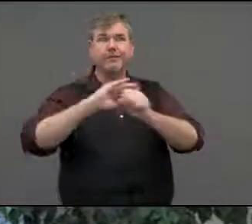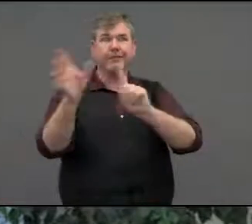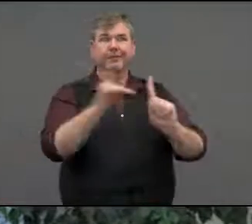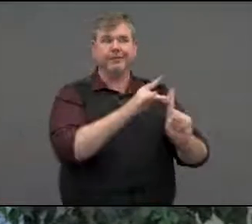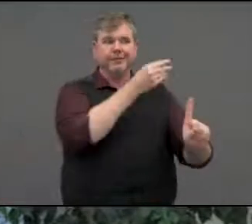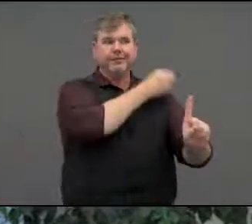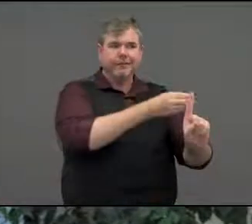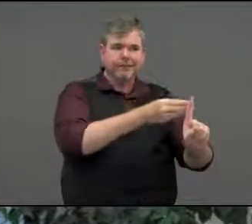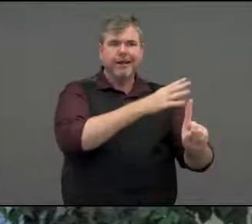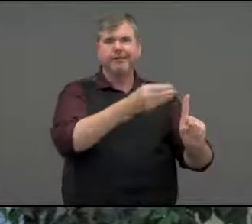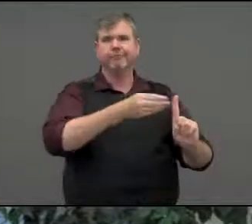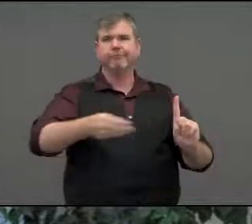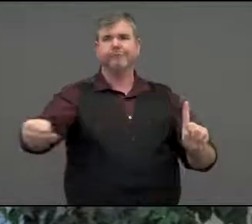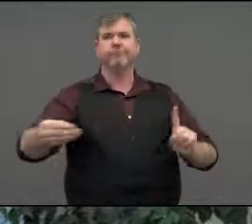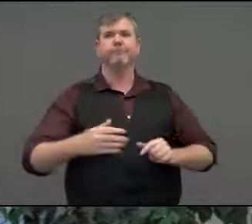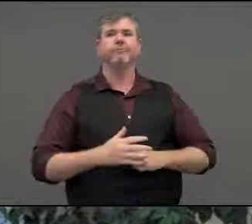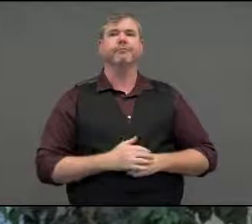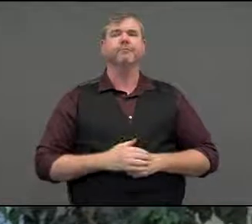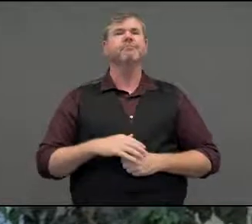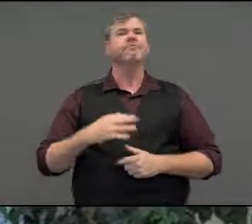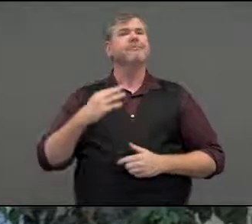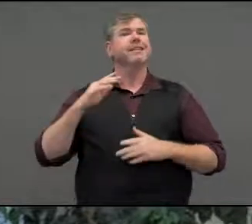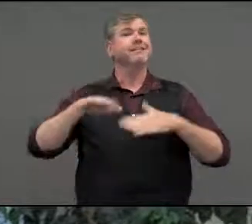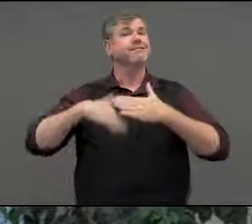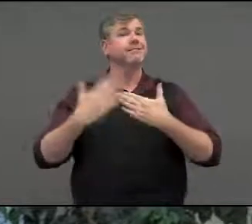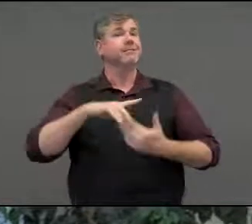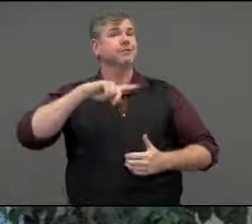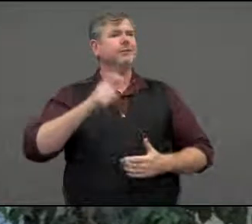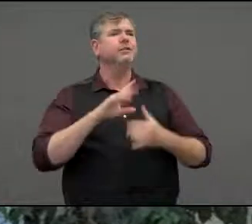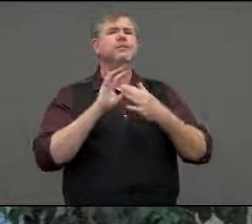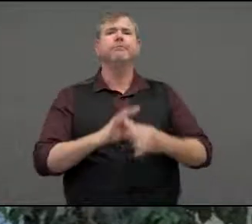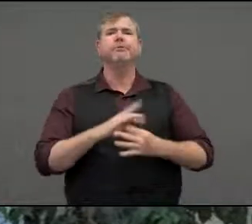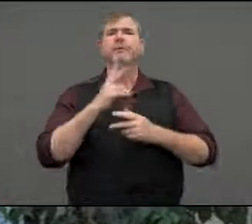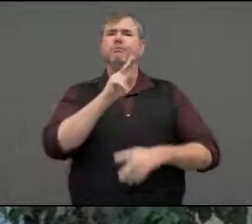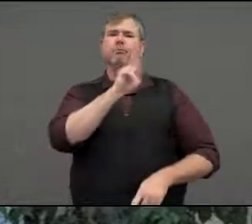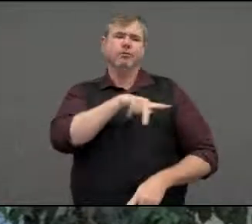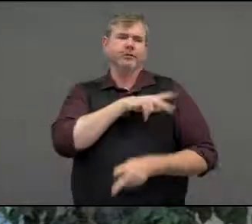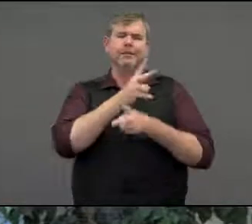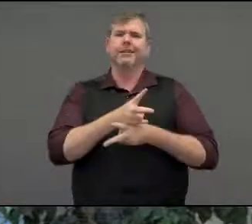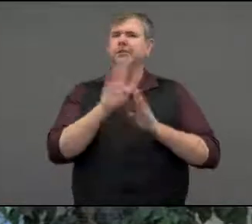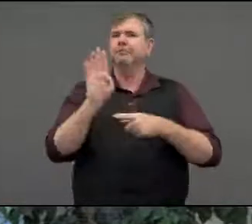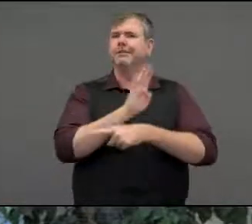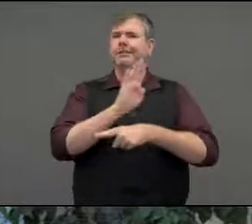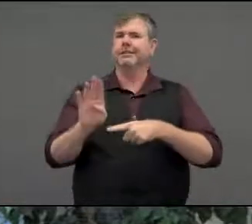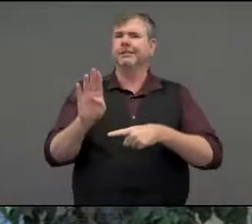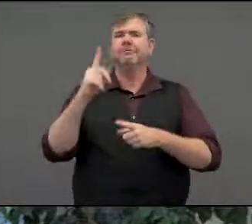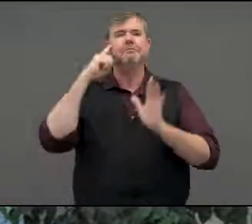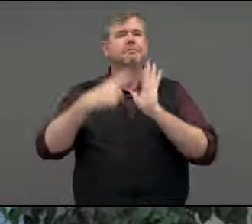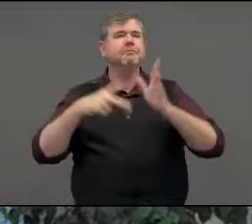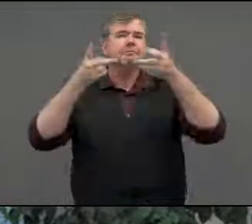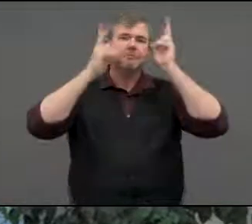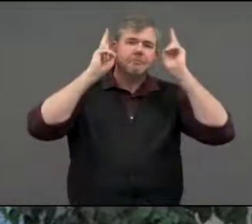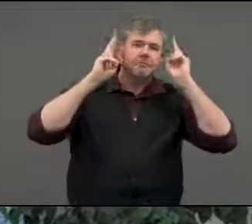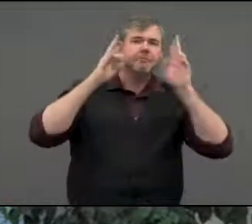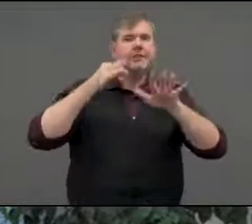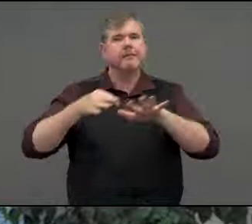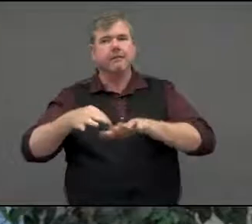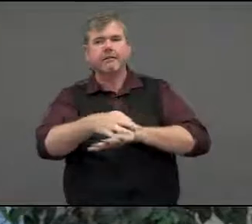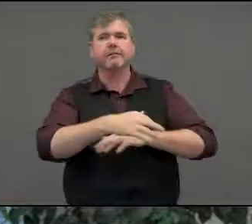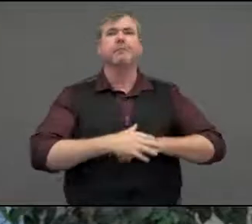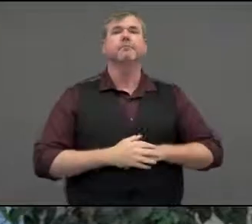safe? Also, I observed a few places operating outside, but inviting customers on the inside as well.